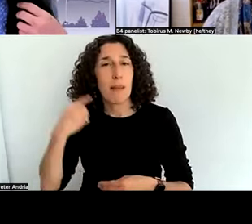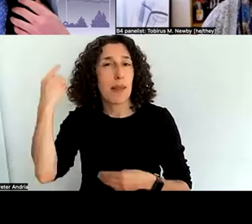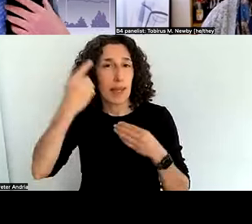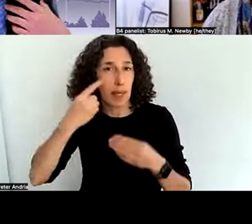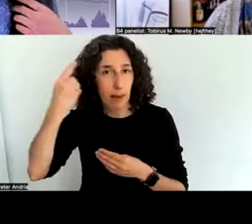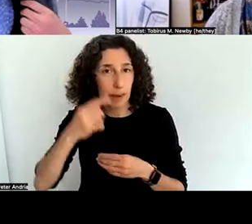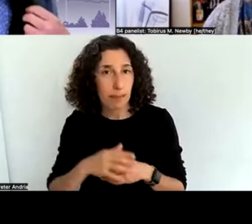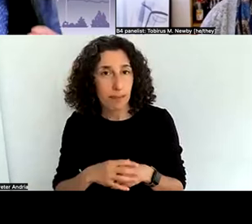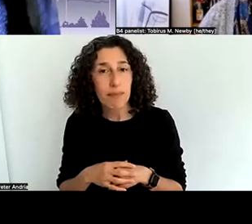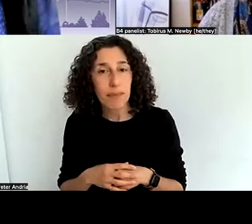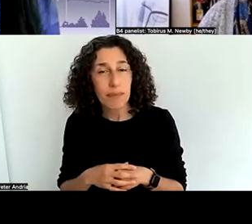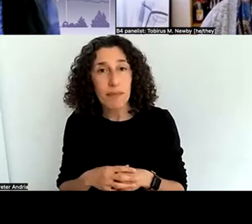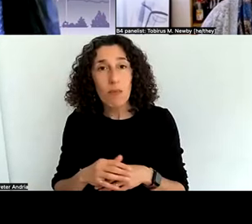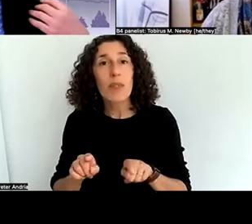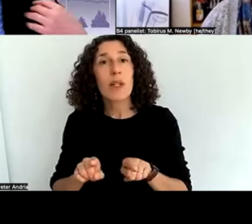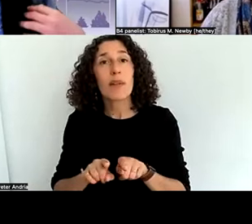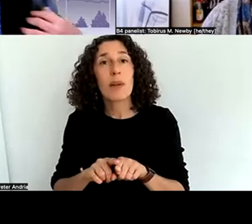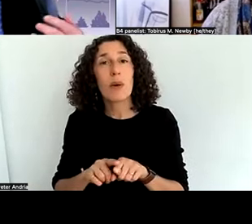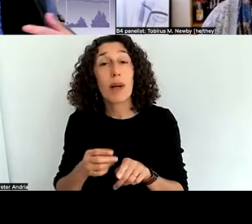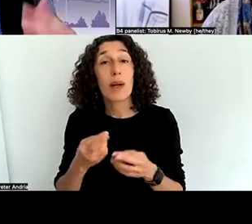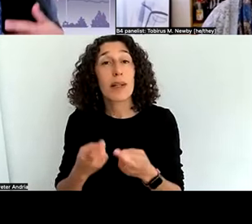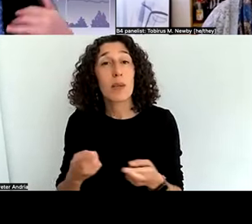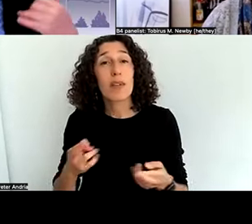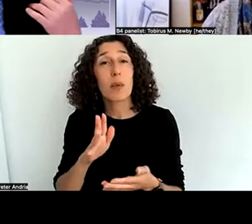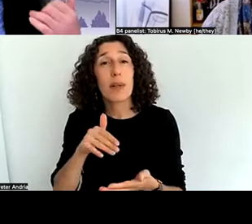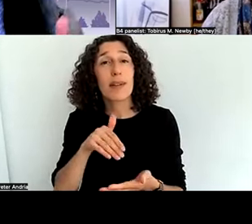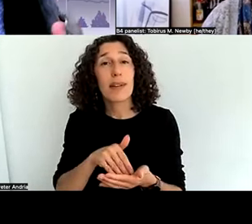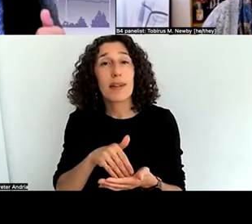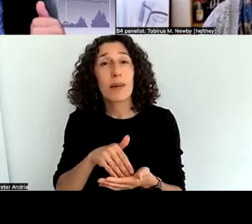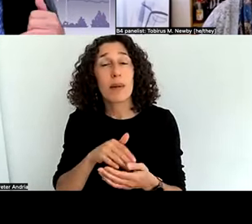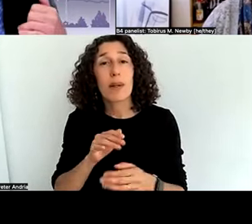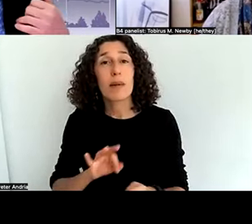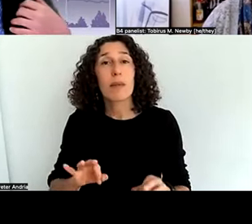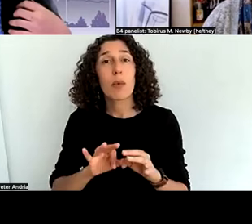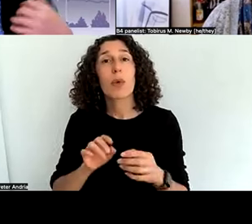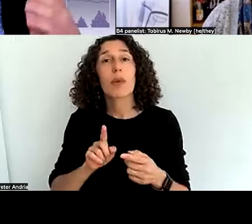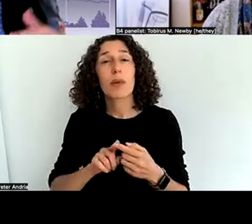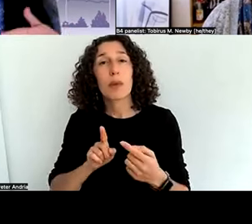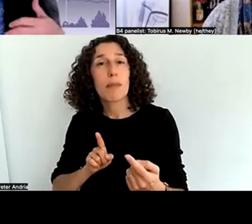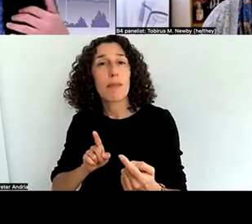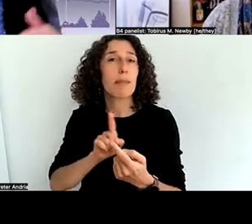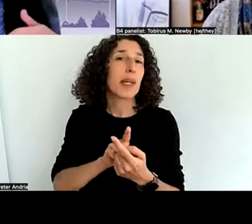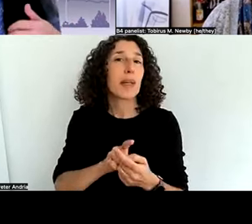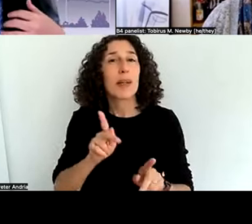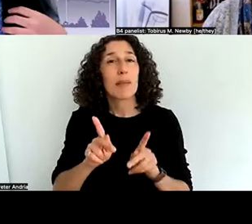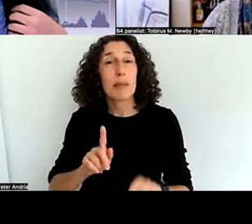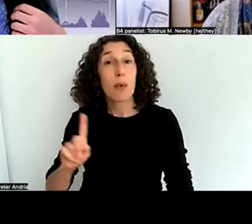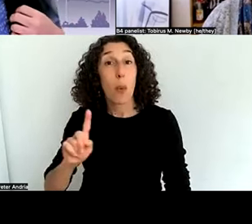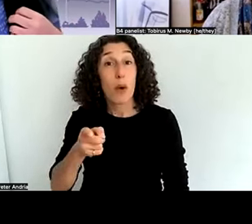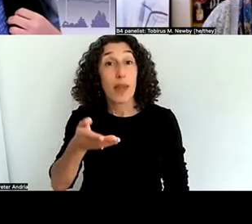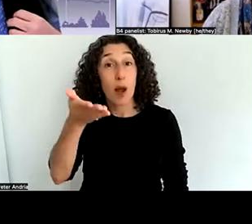meeting sort of people where they're at when we're talking about conversations and engaging in